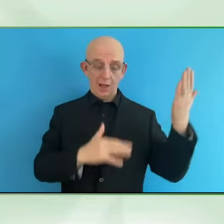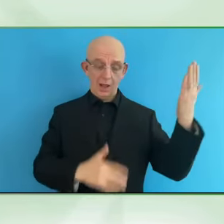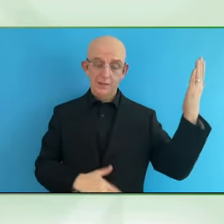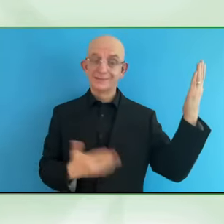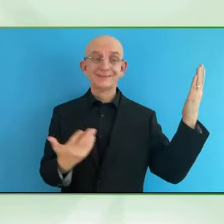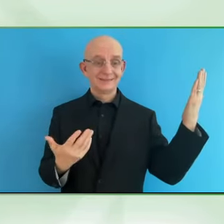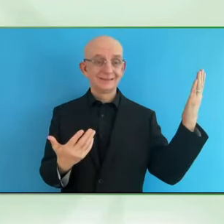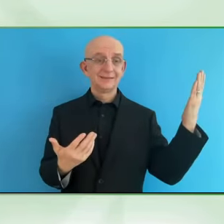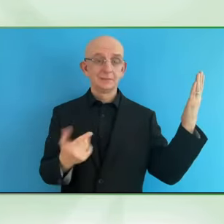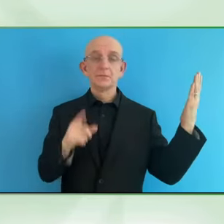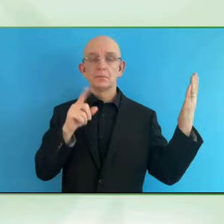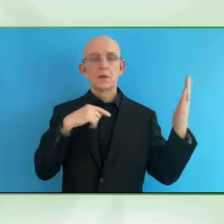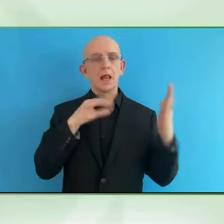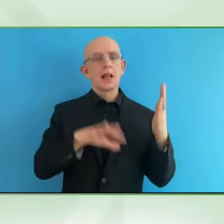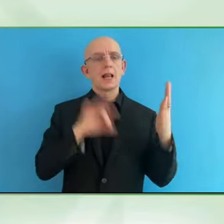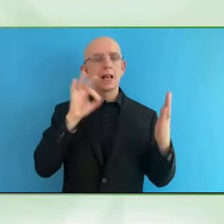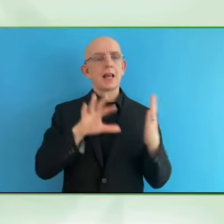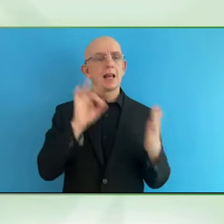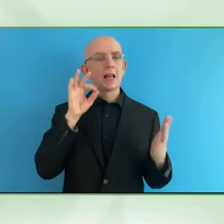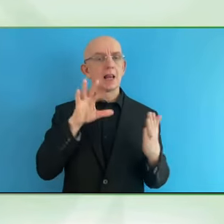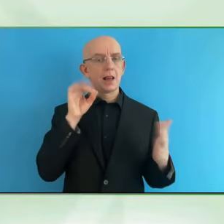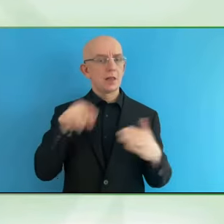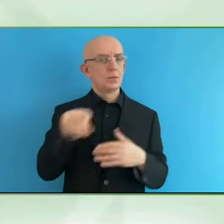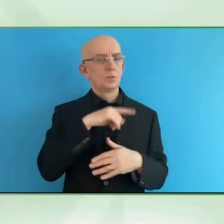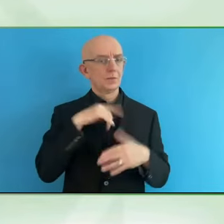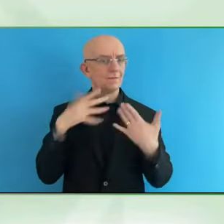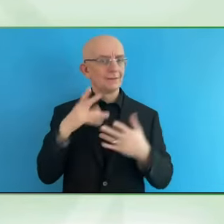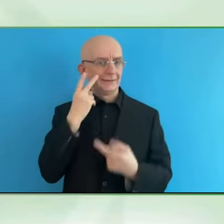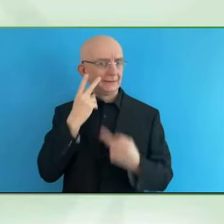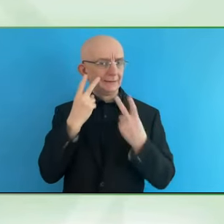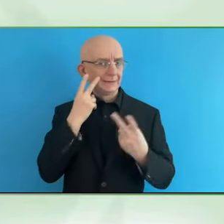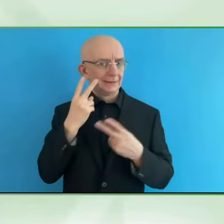significant. So I want to